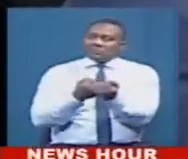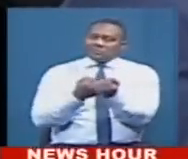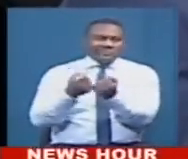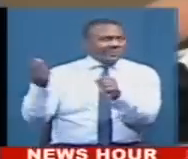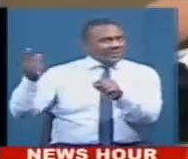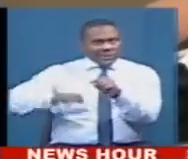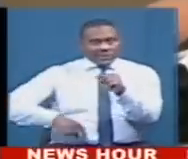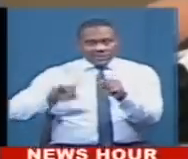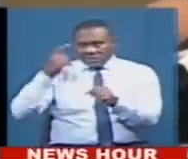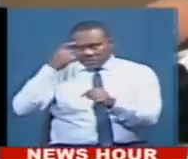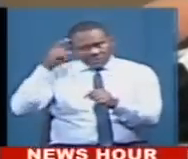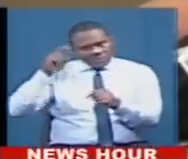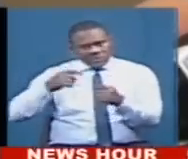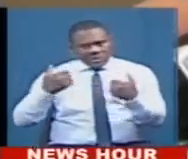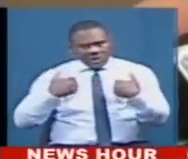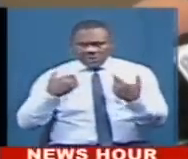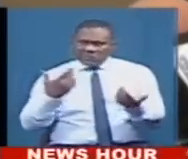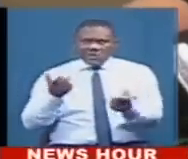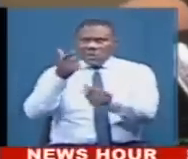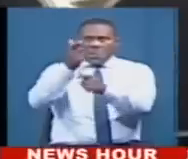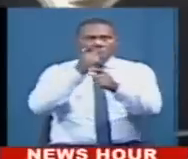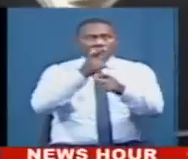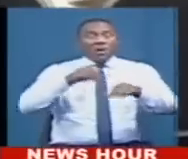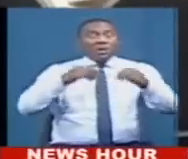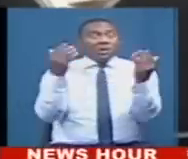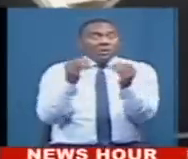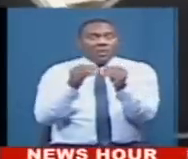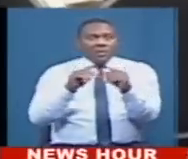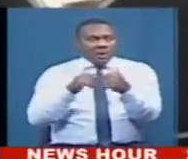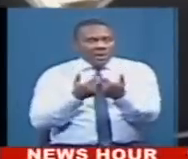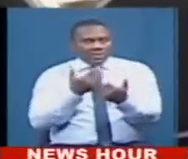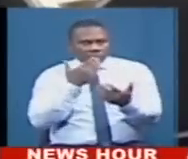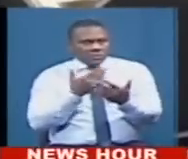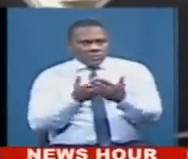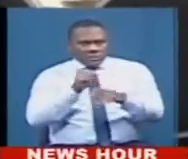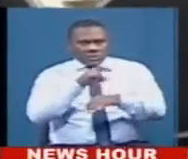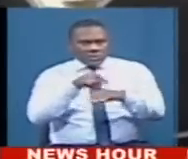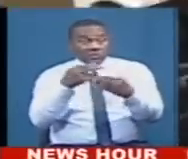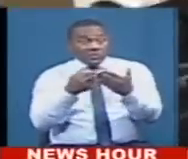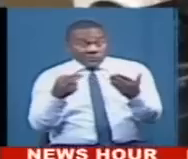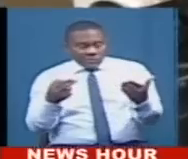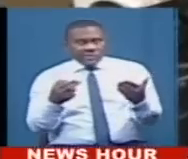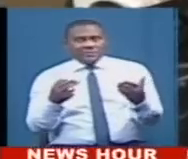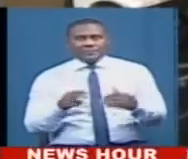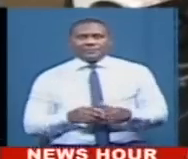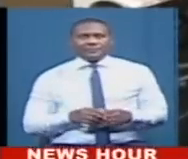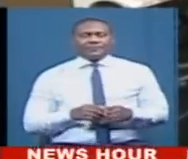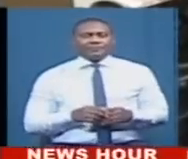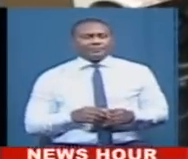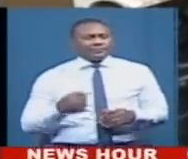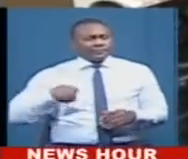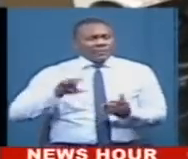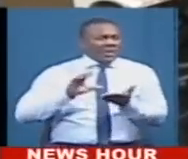the government's strategy to build a Ghana beyond aid through the effective use of her natural resources. We